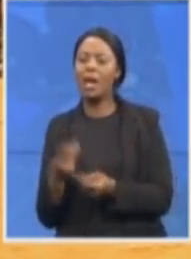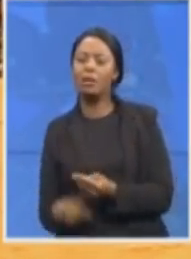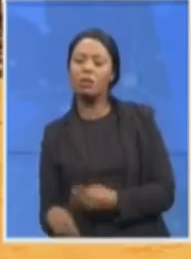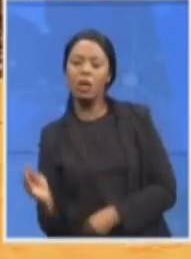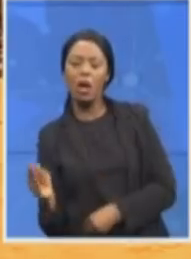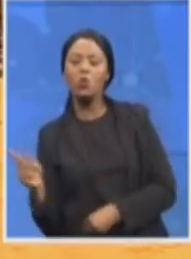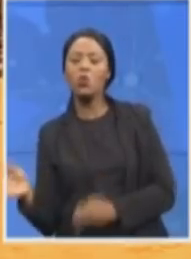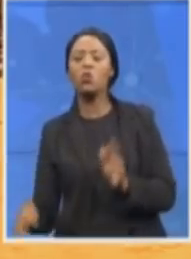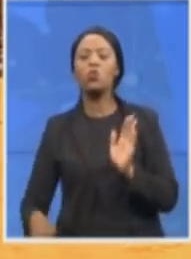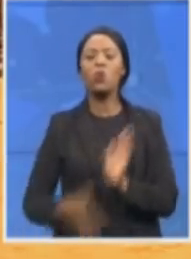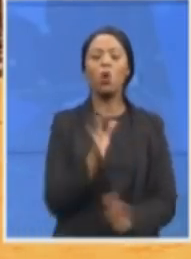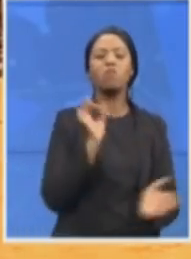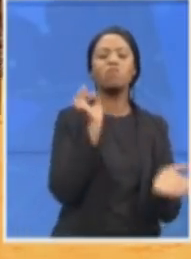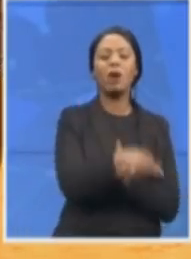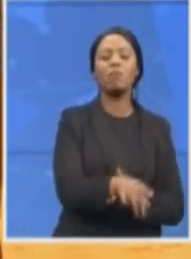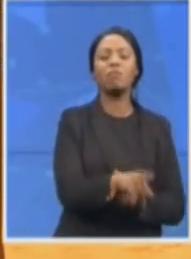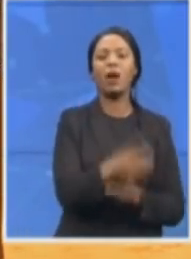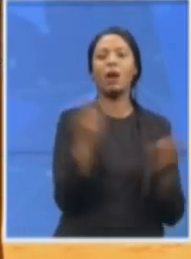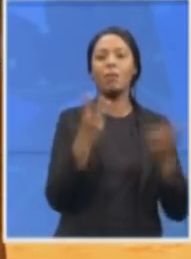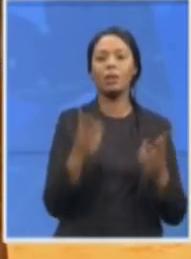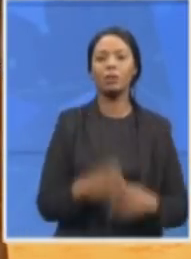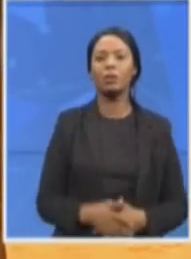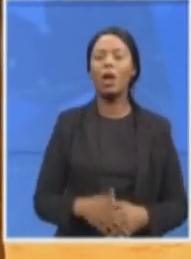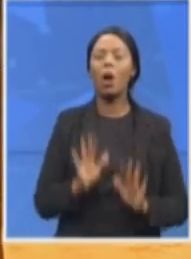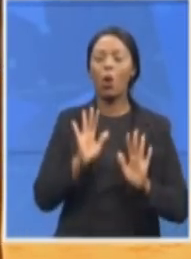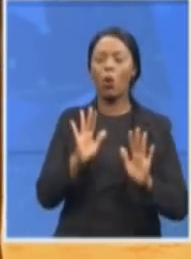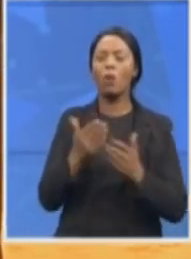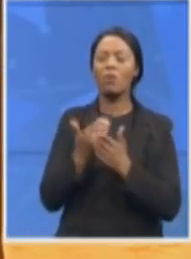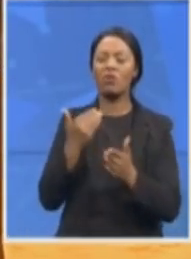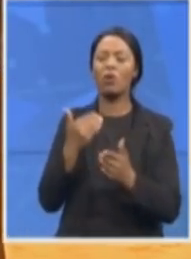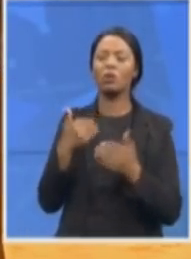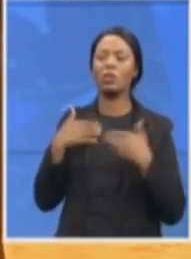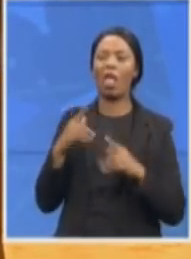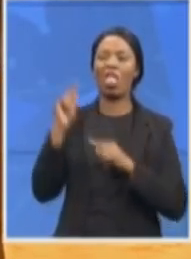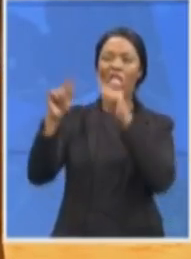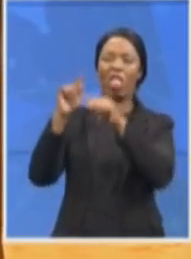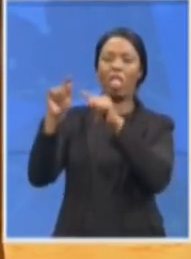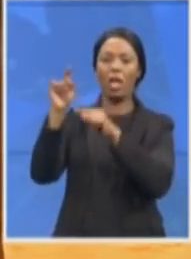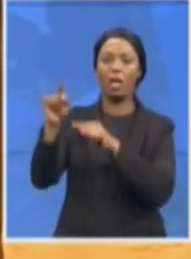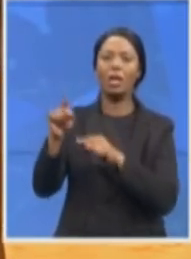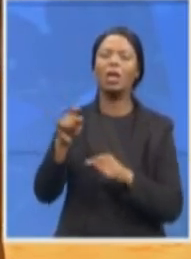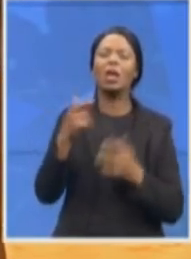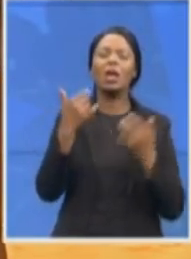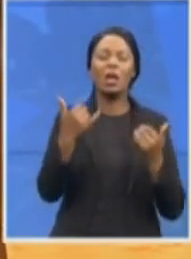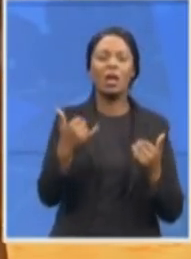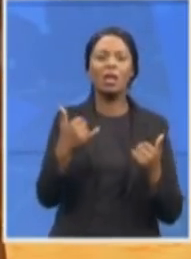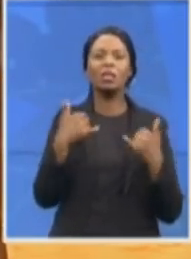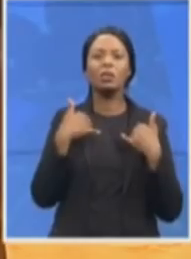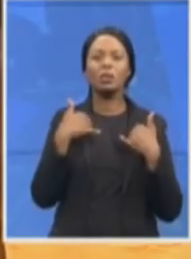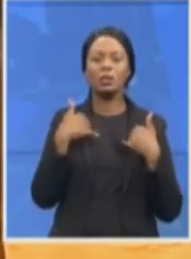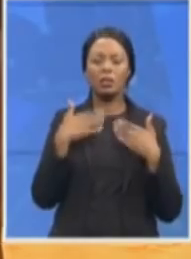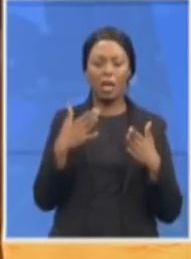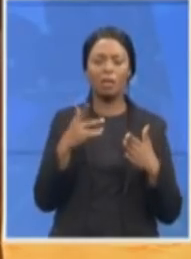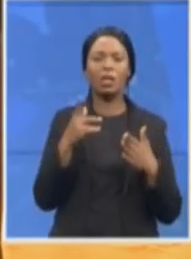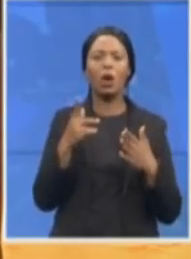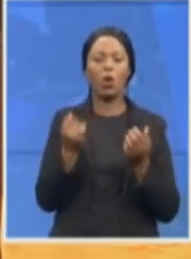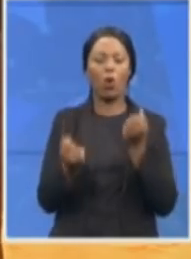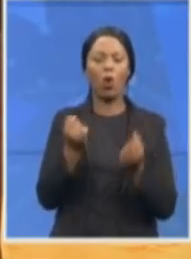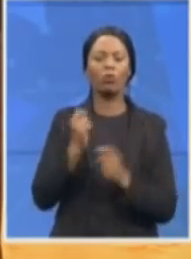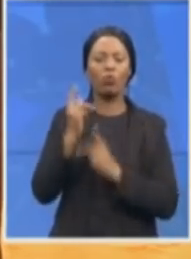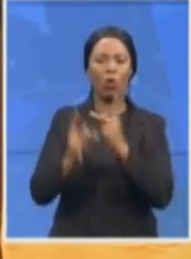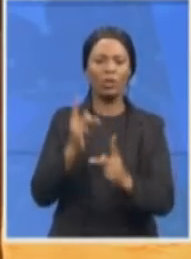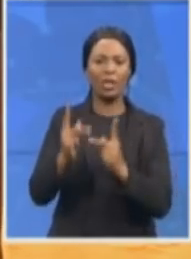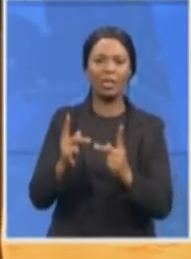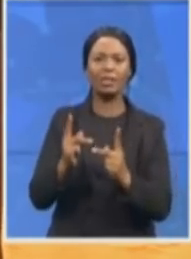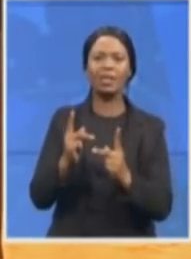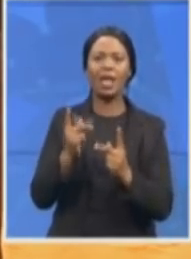allegations, let's talk about the court process. You said that there was a court process that prevented the EMPD from evicting